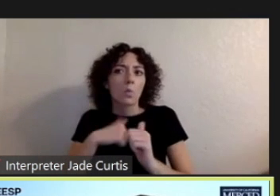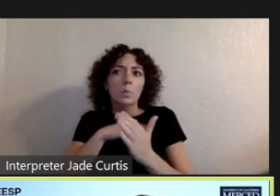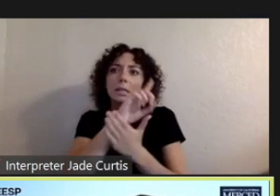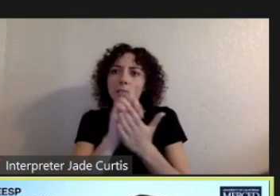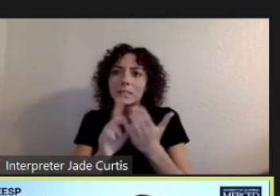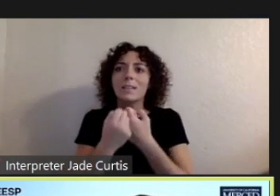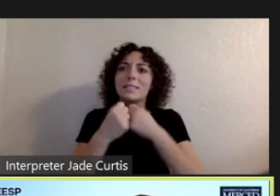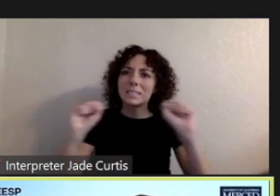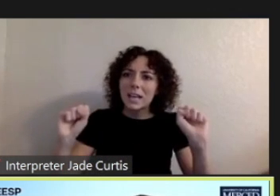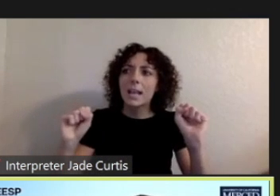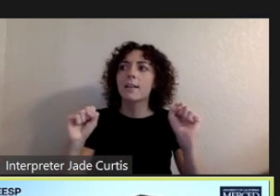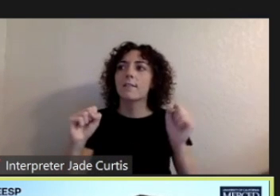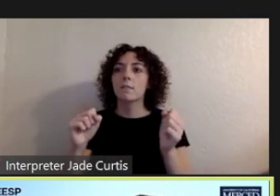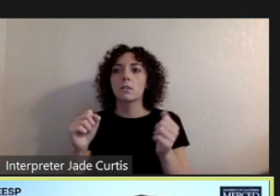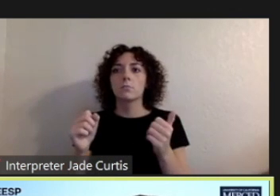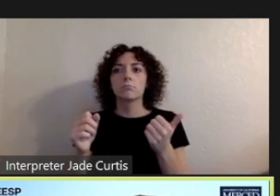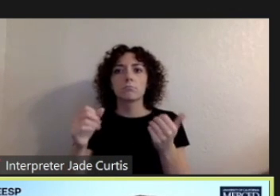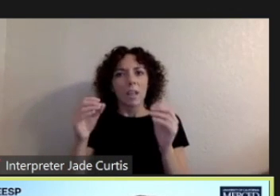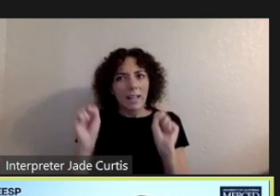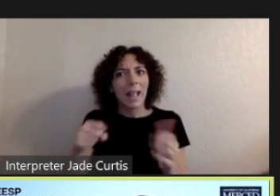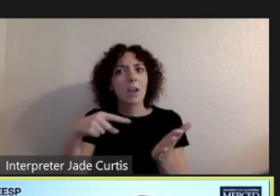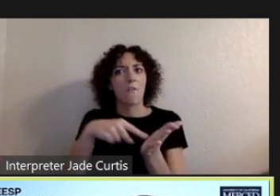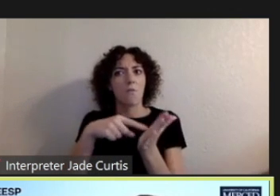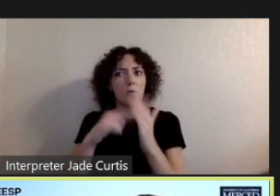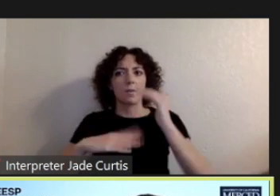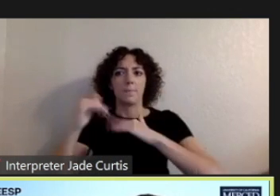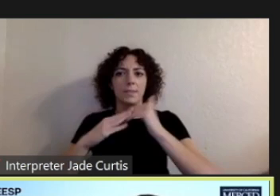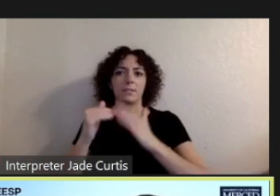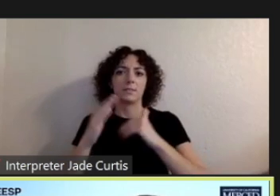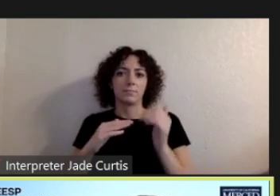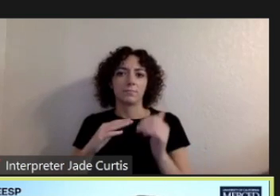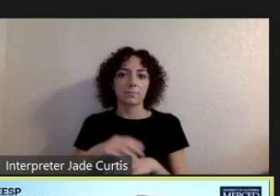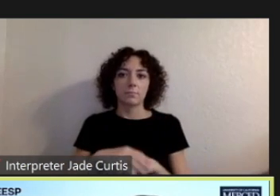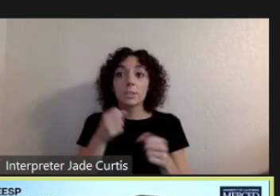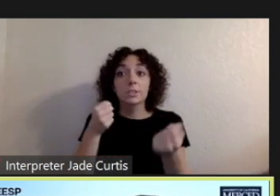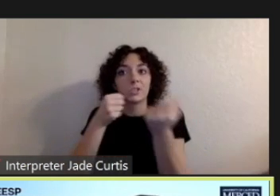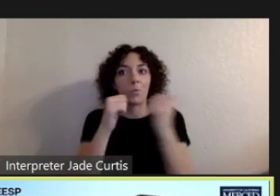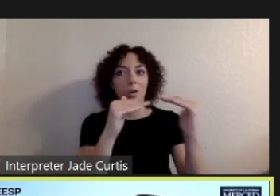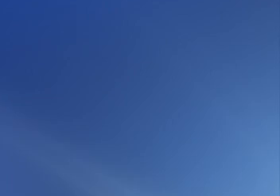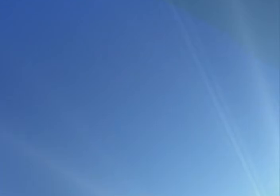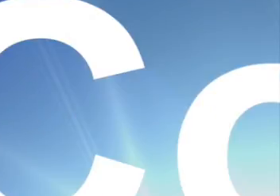affordable buildings that can support equity in design and construction. Thank you.